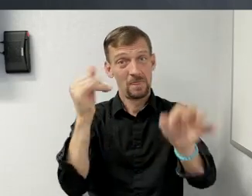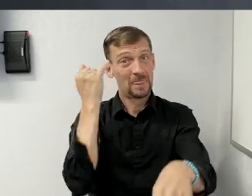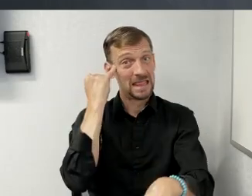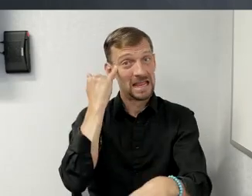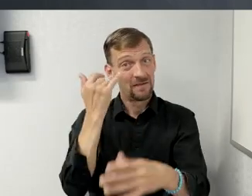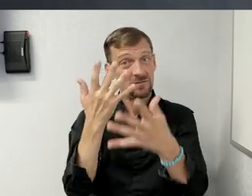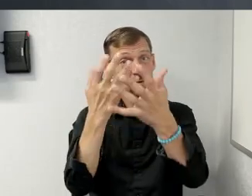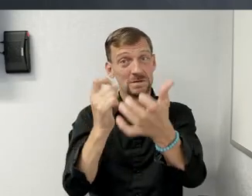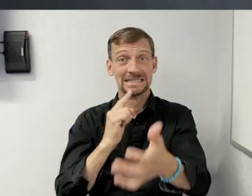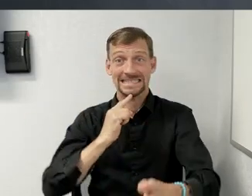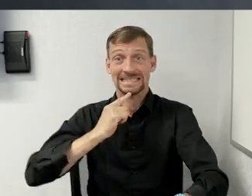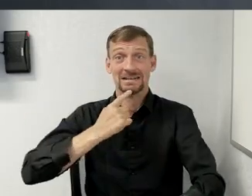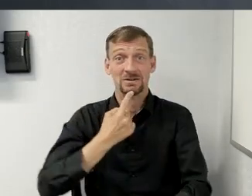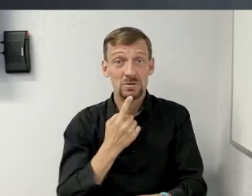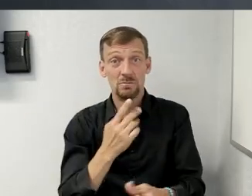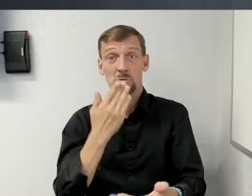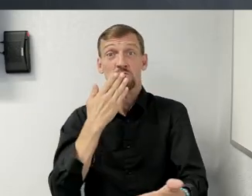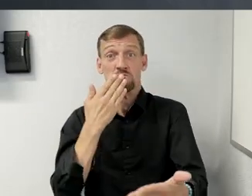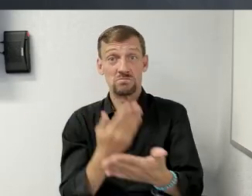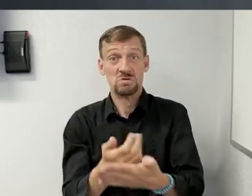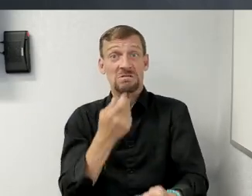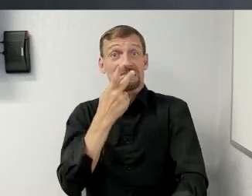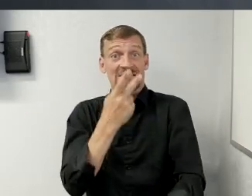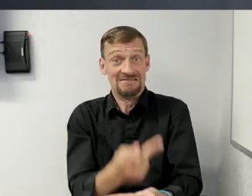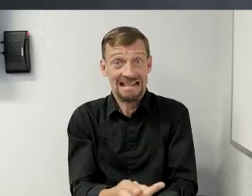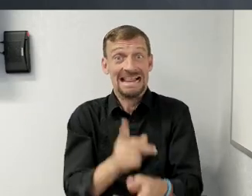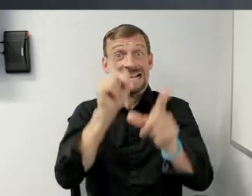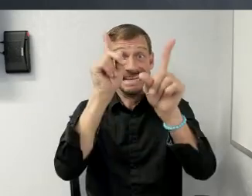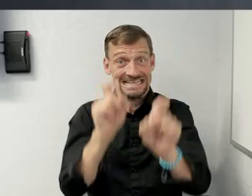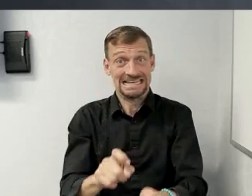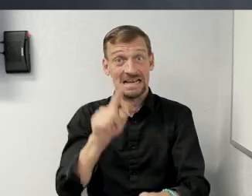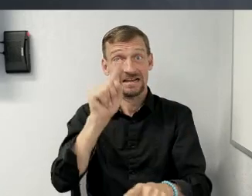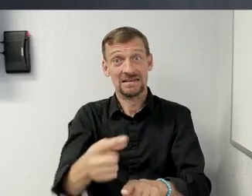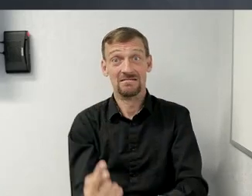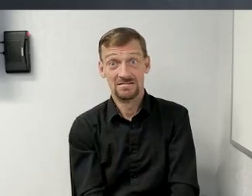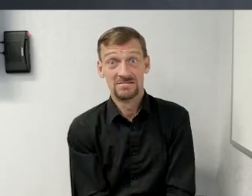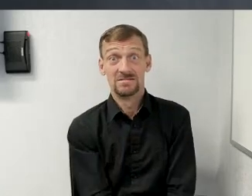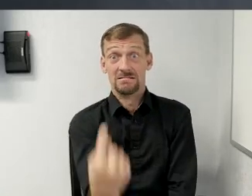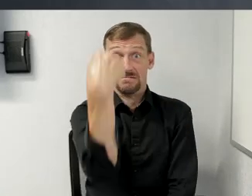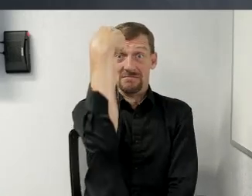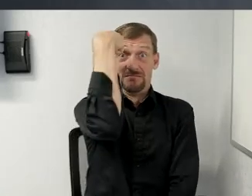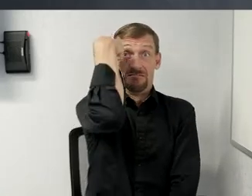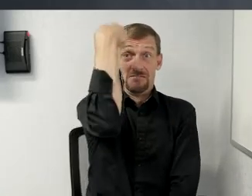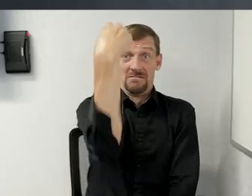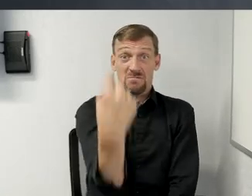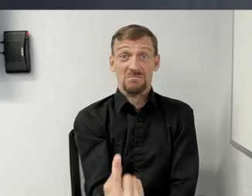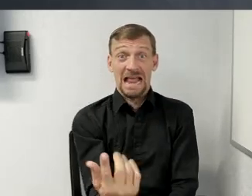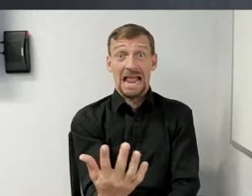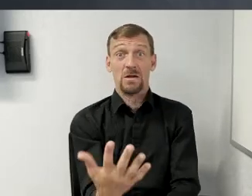very valid test, you have to go deep up, really to the top of the nasal cavity.